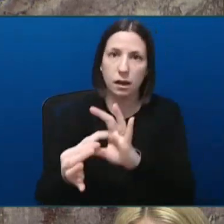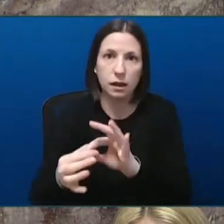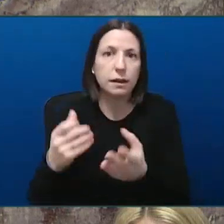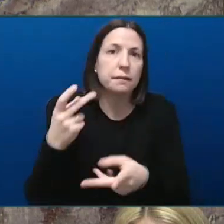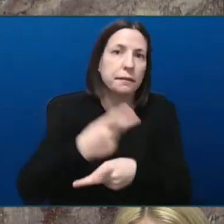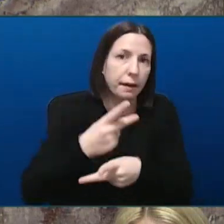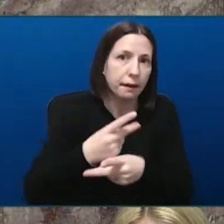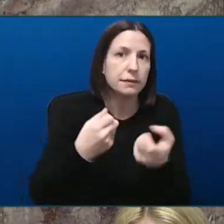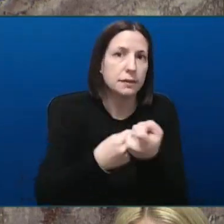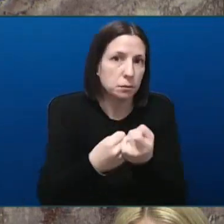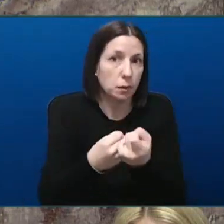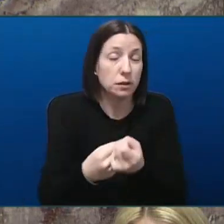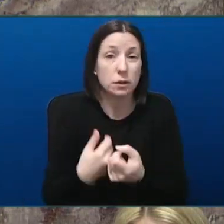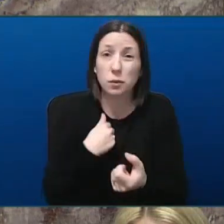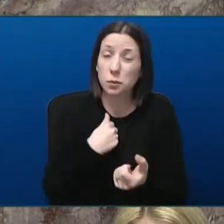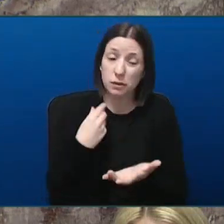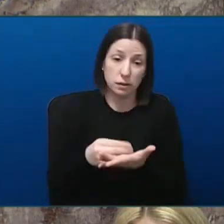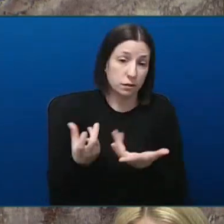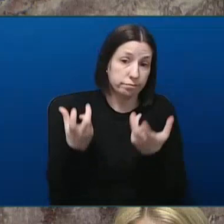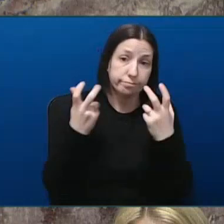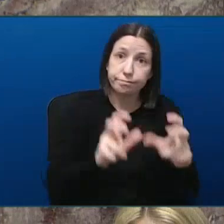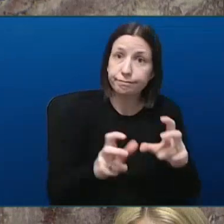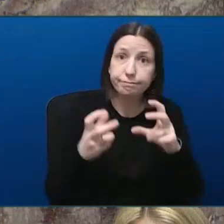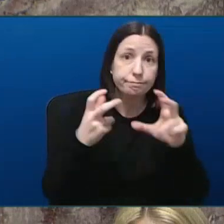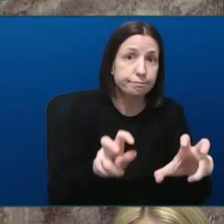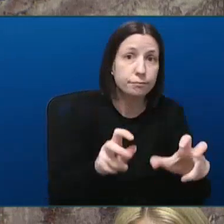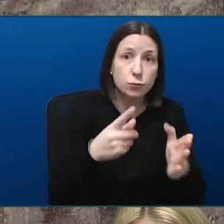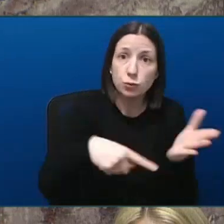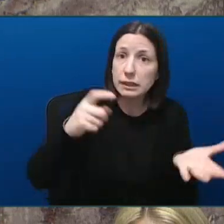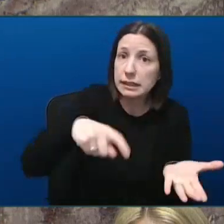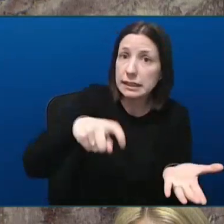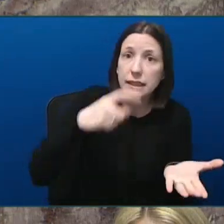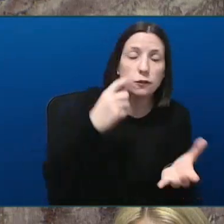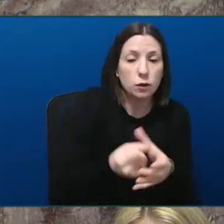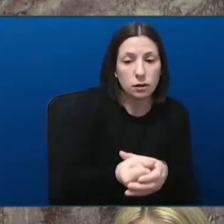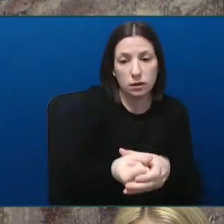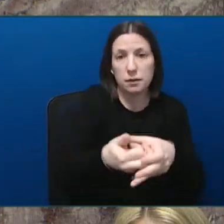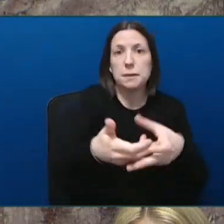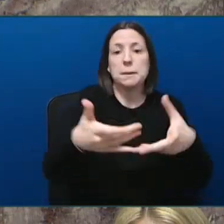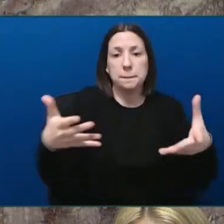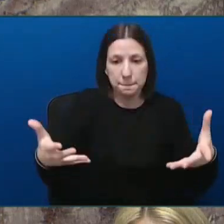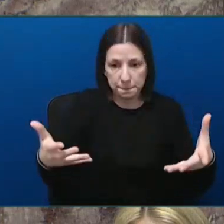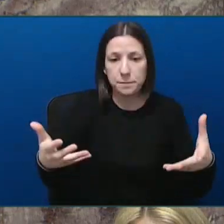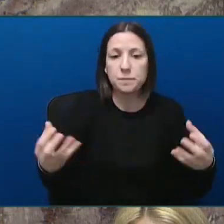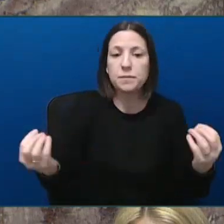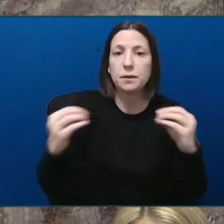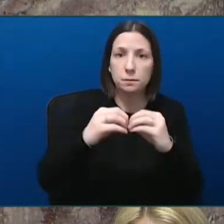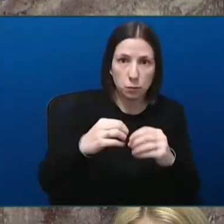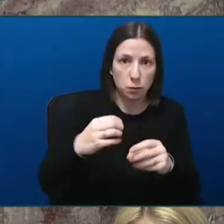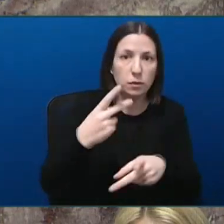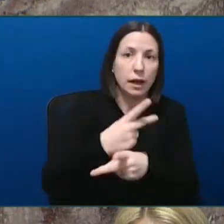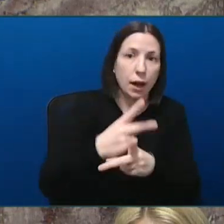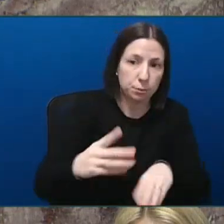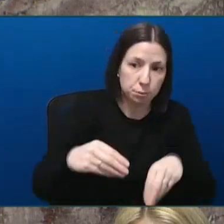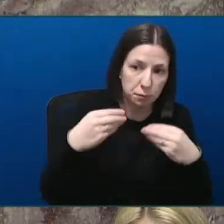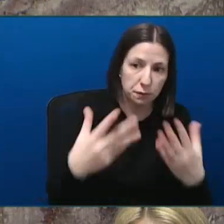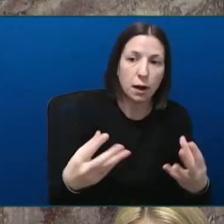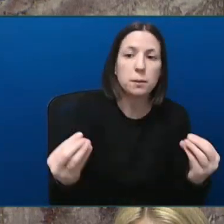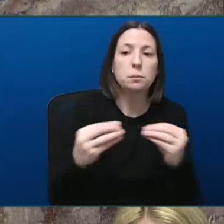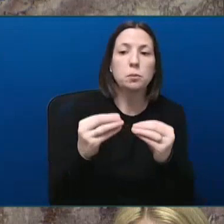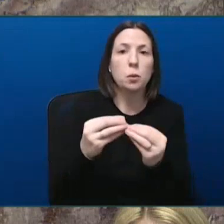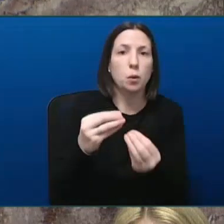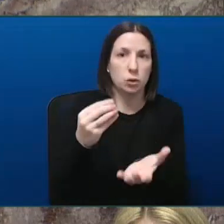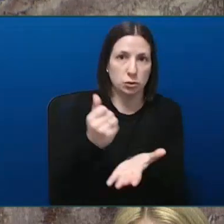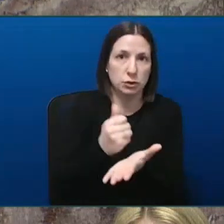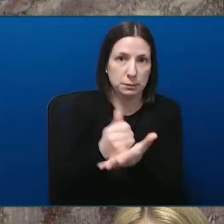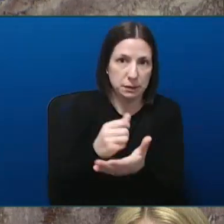investments necessary in order to scale up the system of care and treatment. We've added